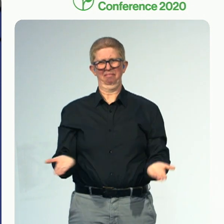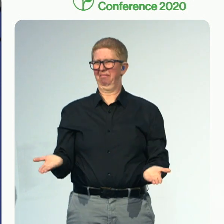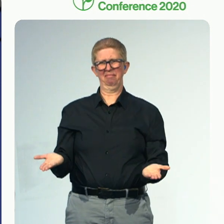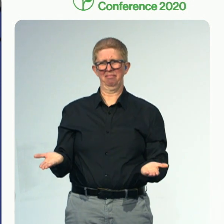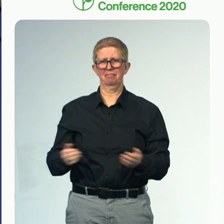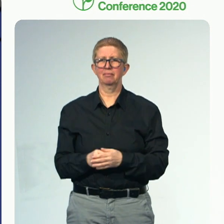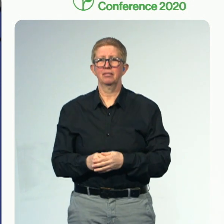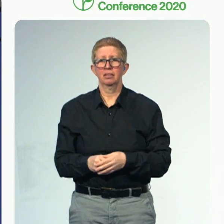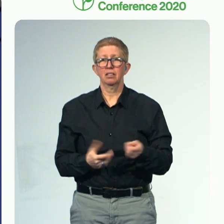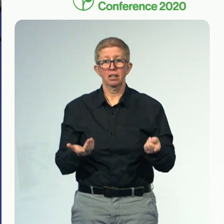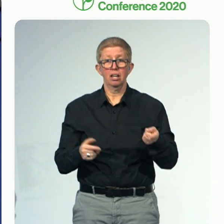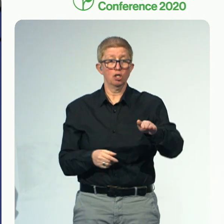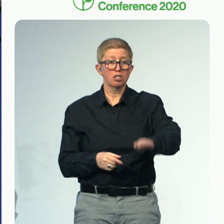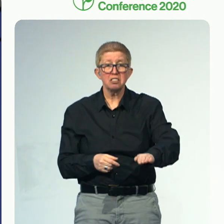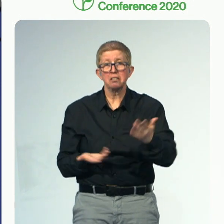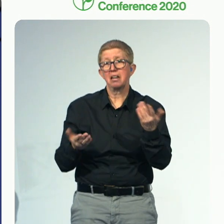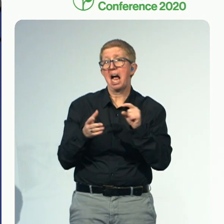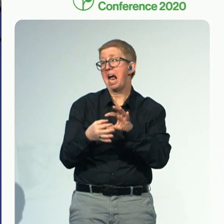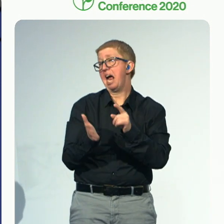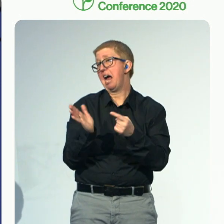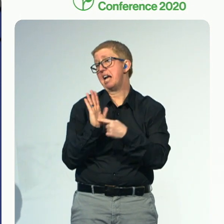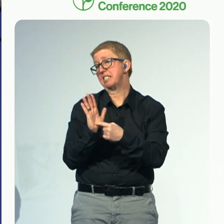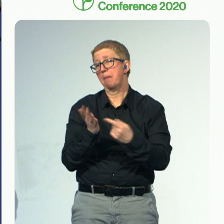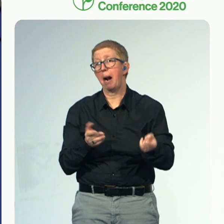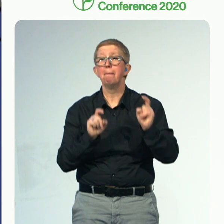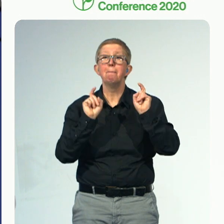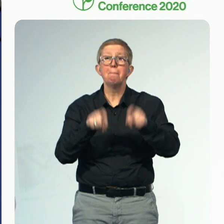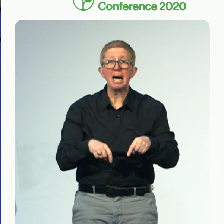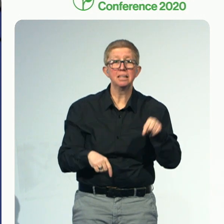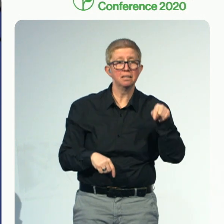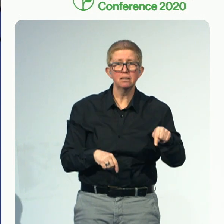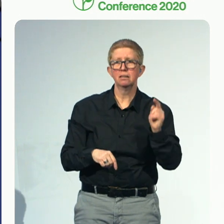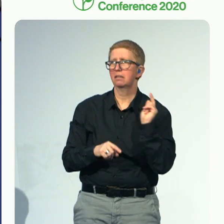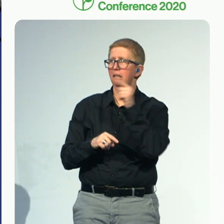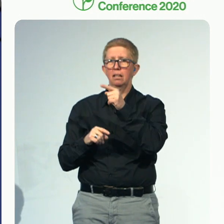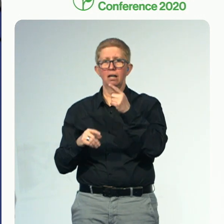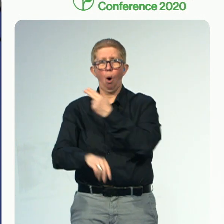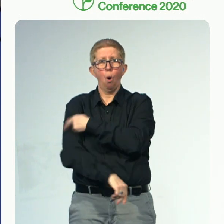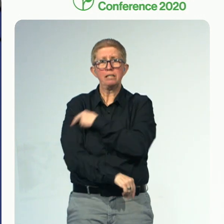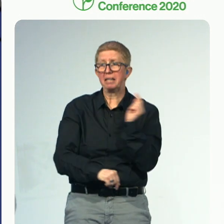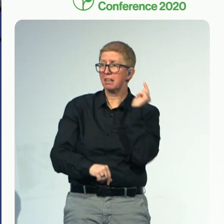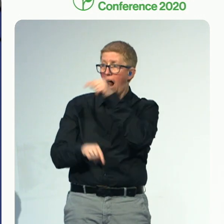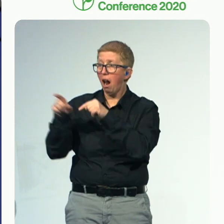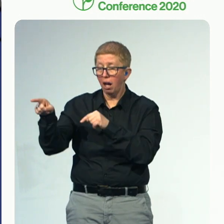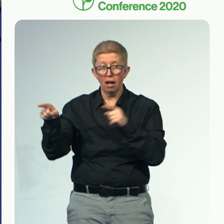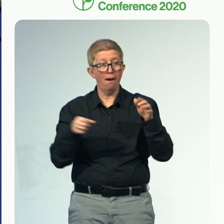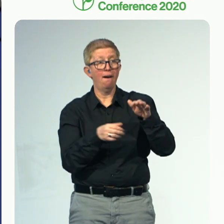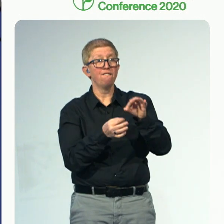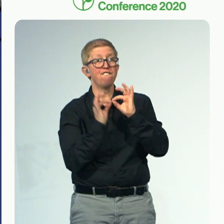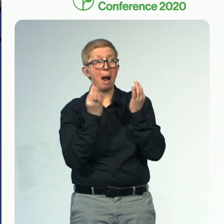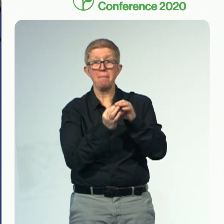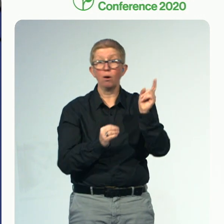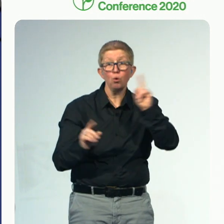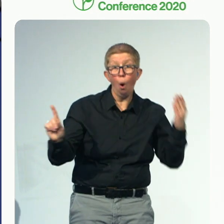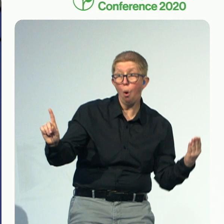letting friends and family to visit, saying, you know, that's where they need to be. They don't need to be separate from children. Disabled